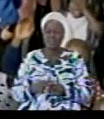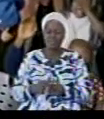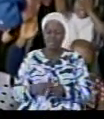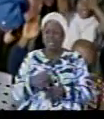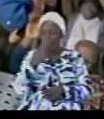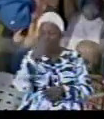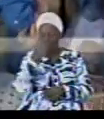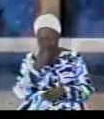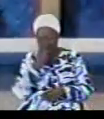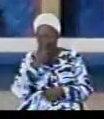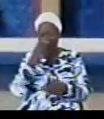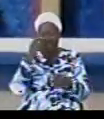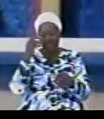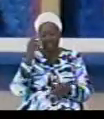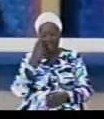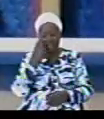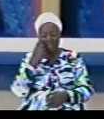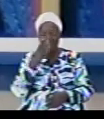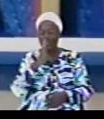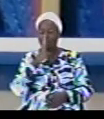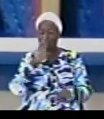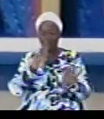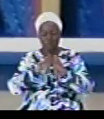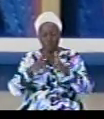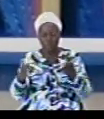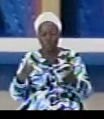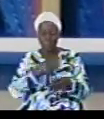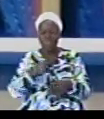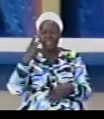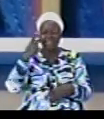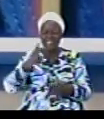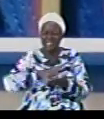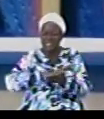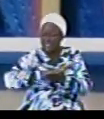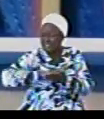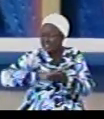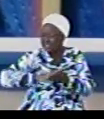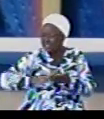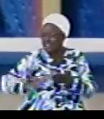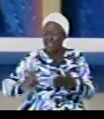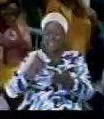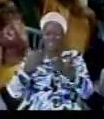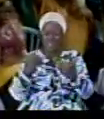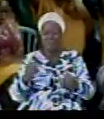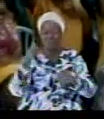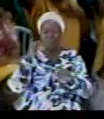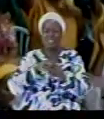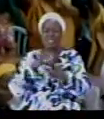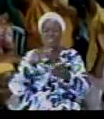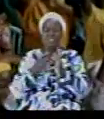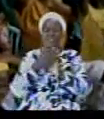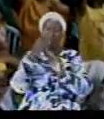Blind eyes be open and see clearly in Jesus' name.